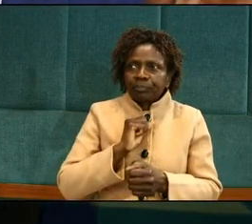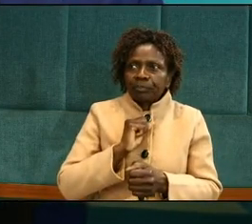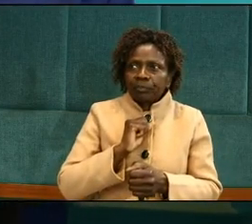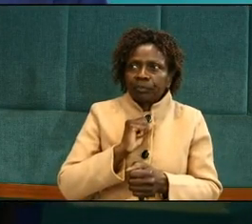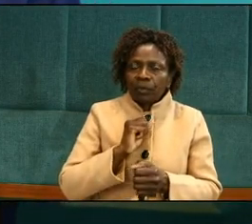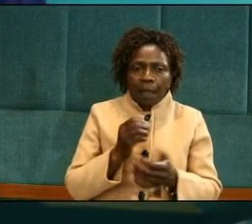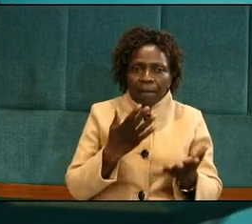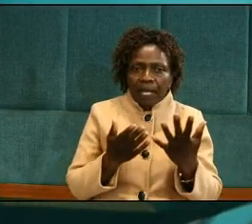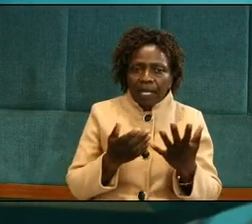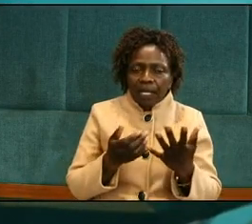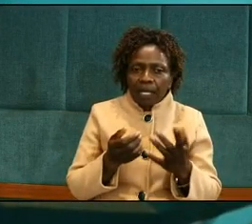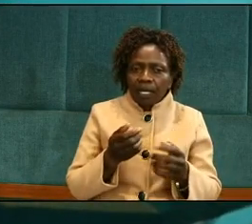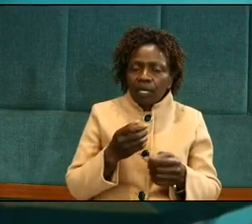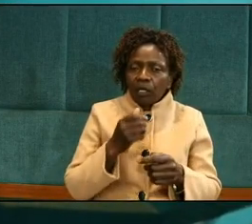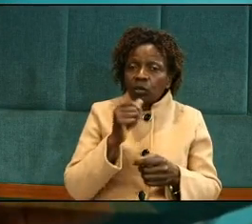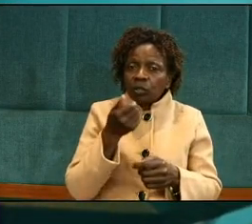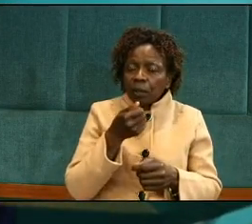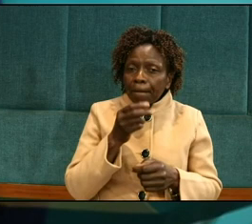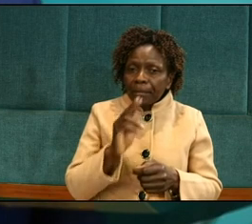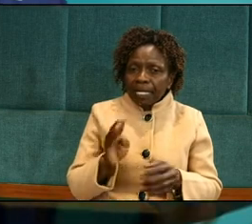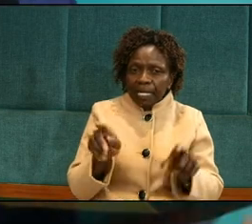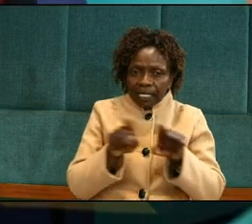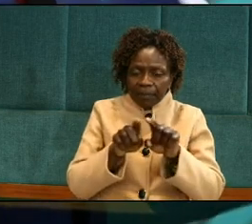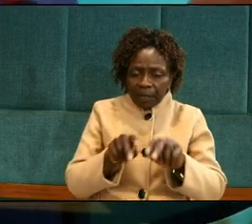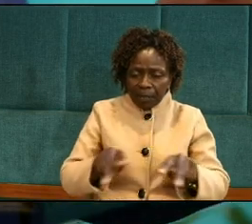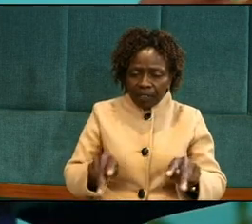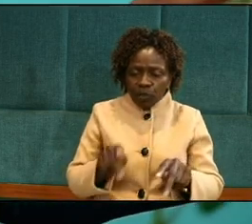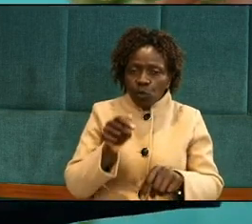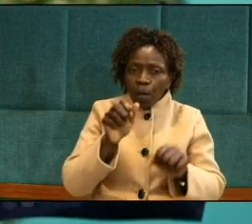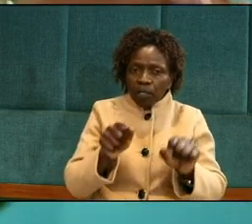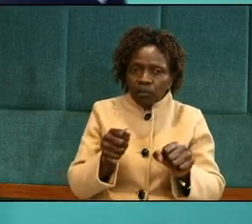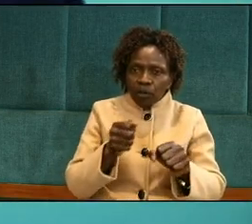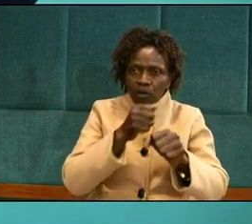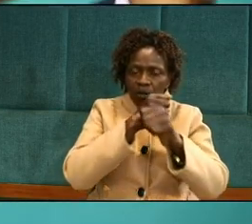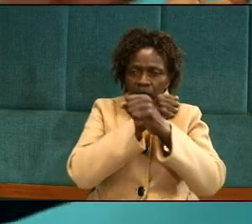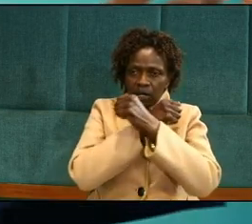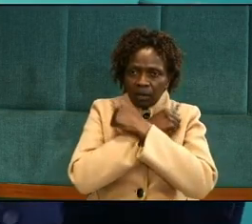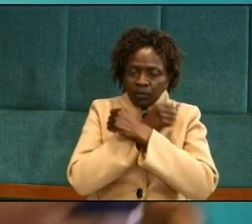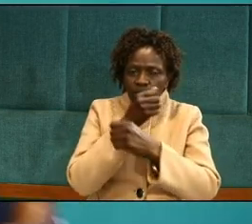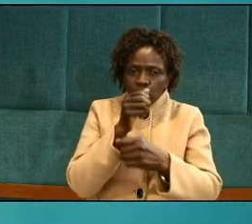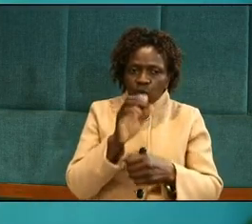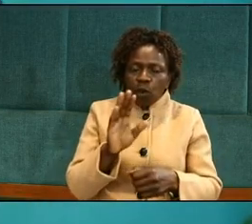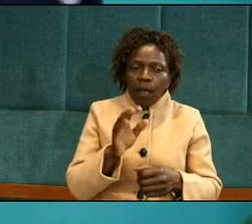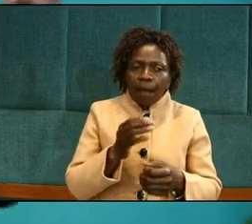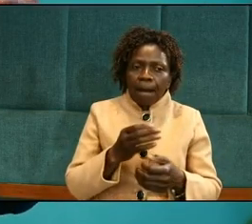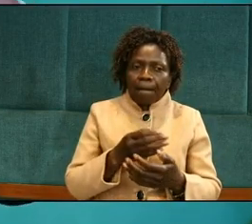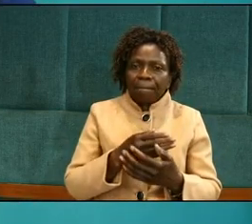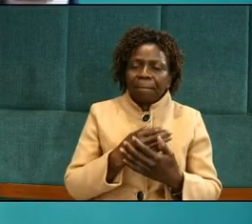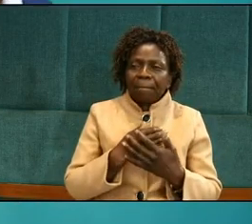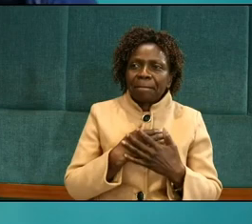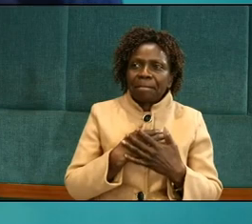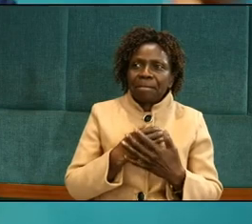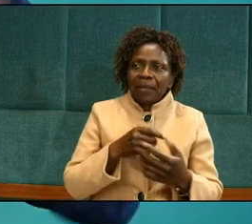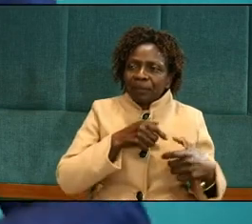may not be in the same place. You can lavish your partner with earthly